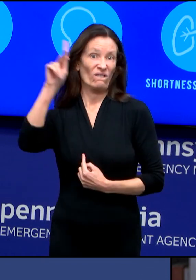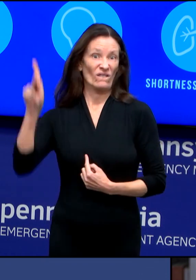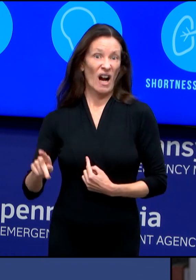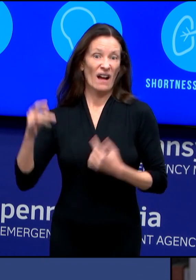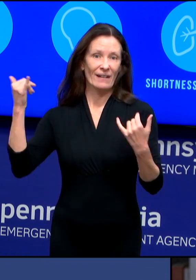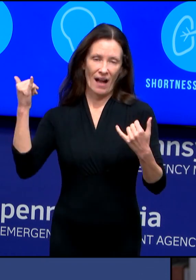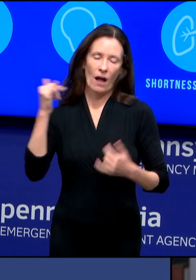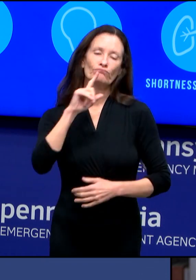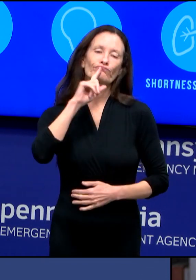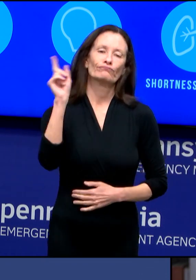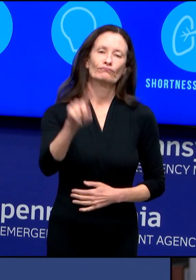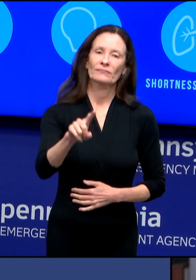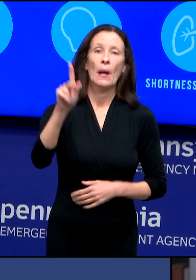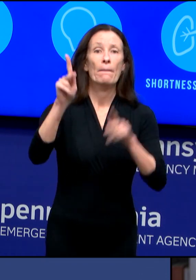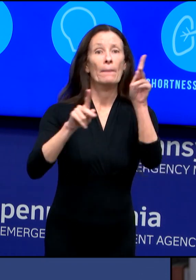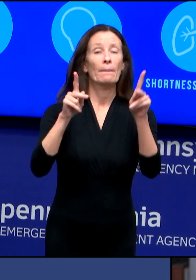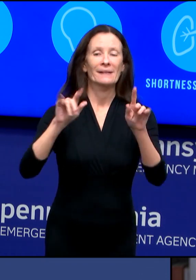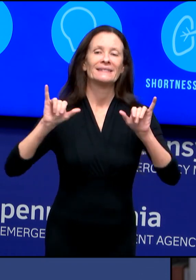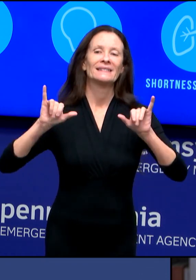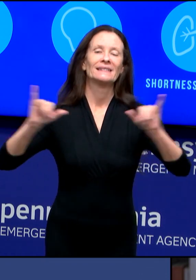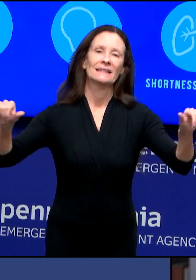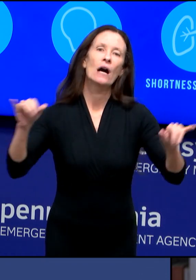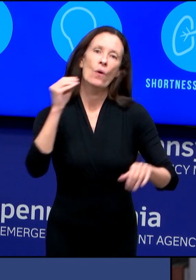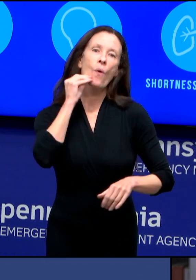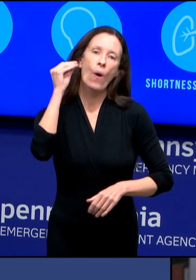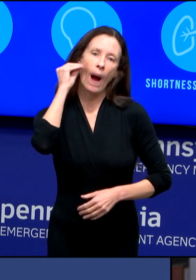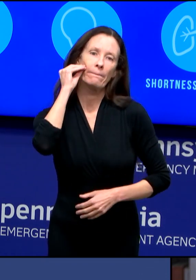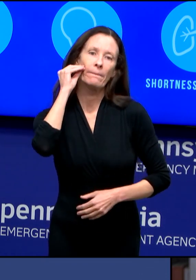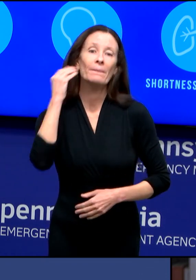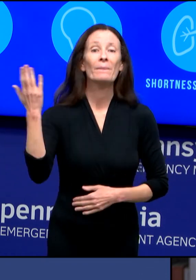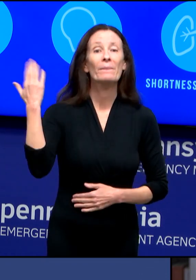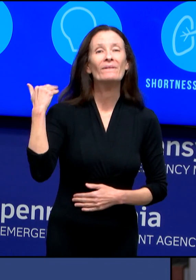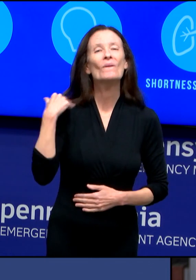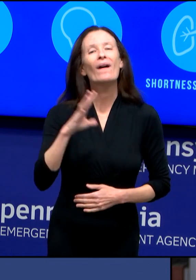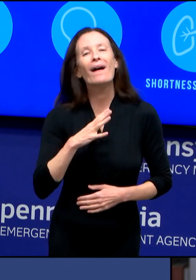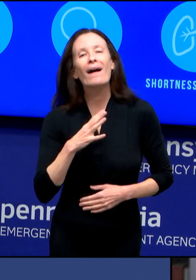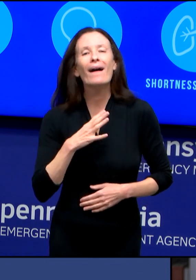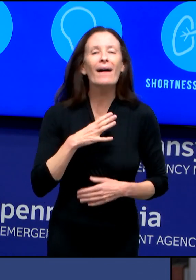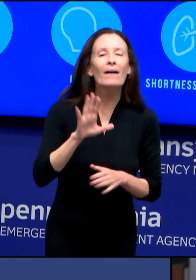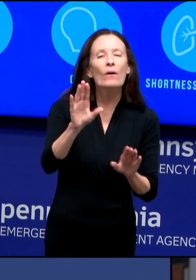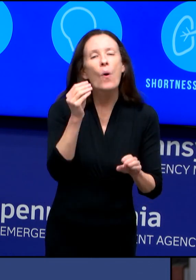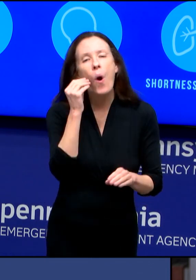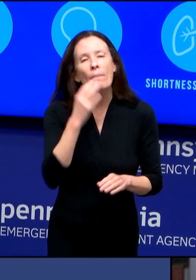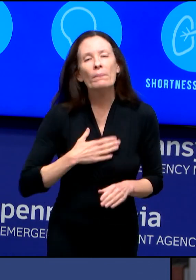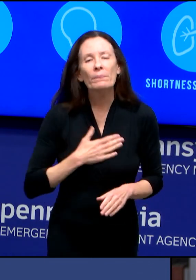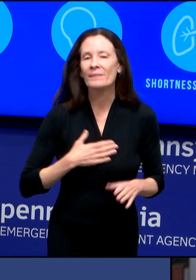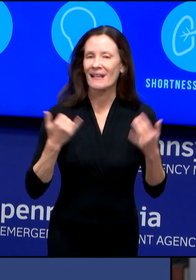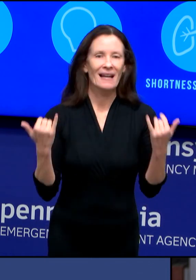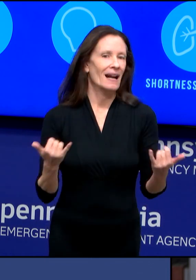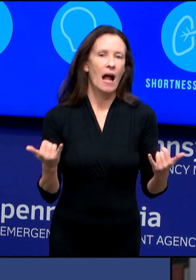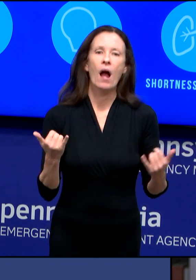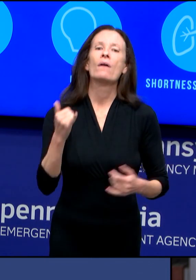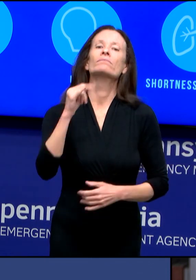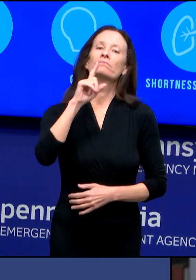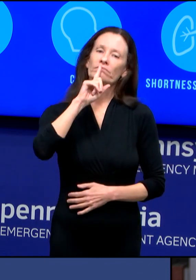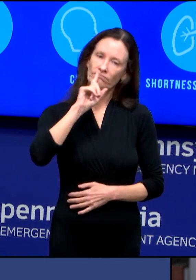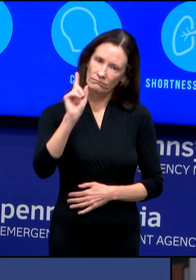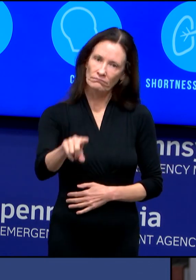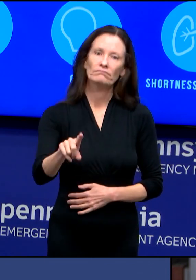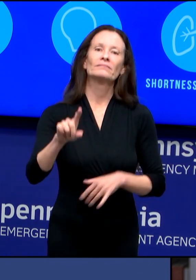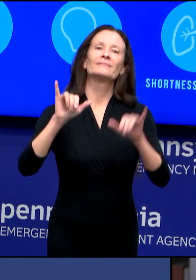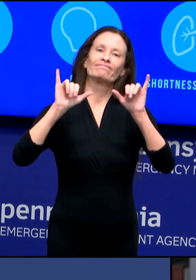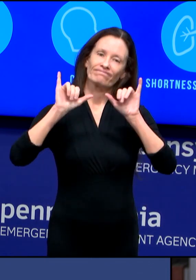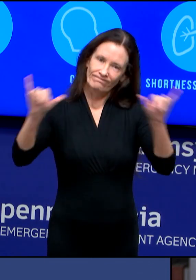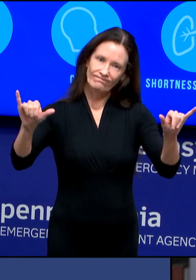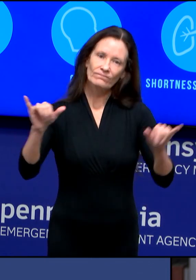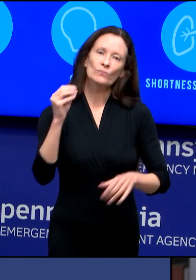now. Beginning at 8 p.m. tonight, if you live in Allegheny, Bucks, Chester, Delaware, Monroe, or Montgomery